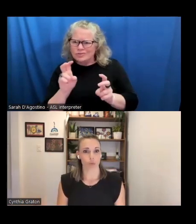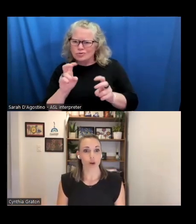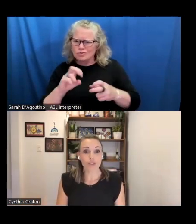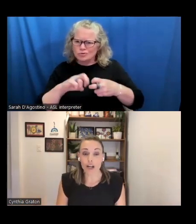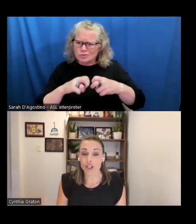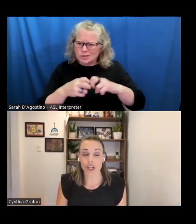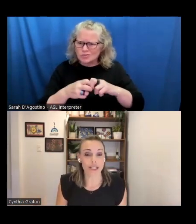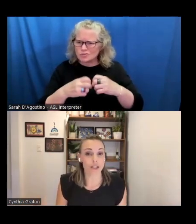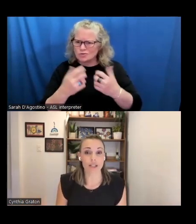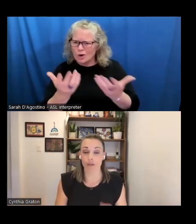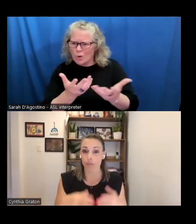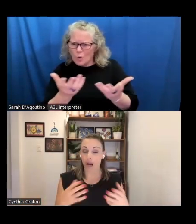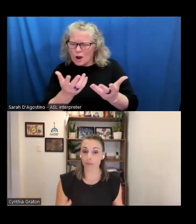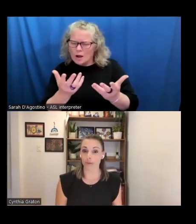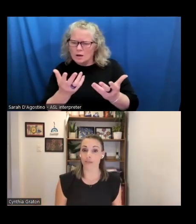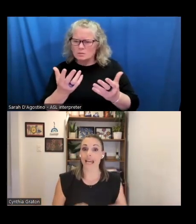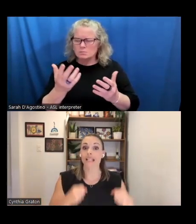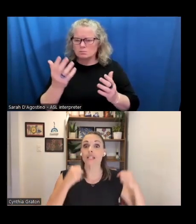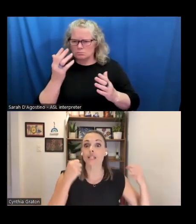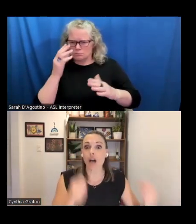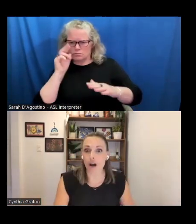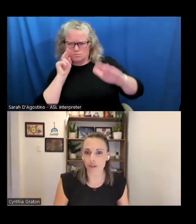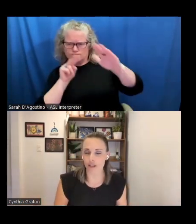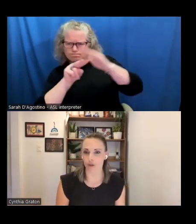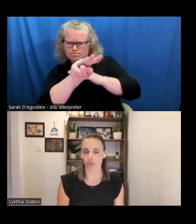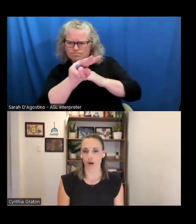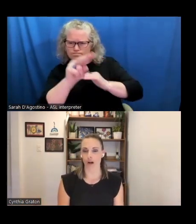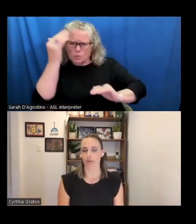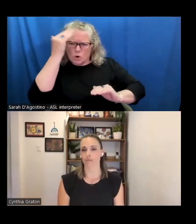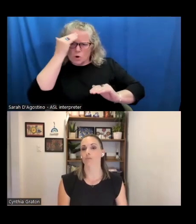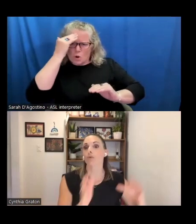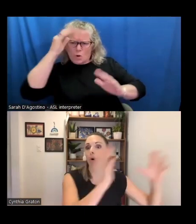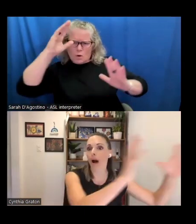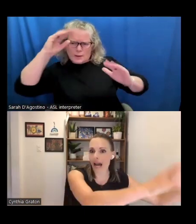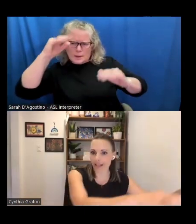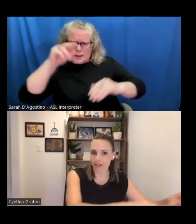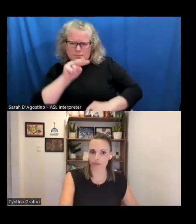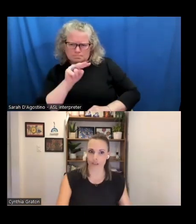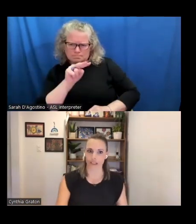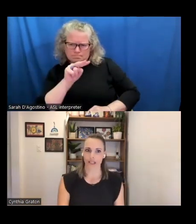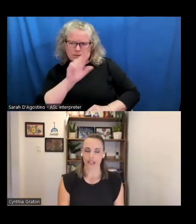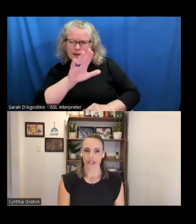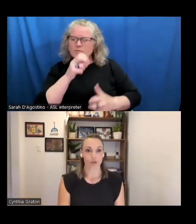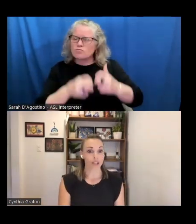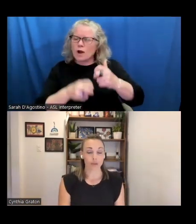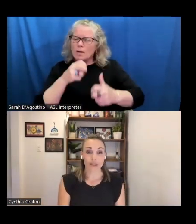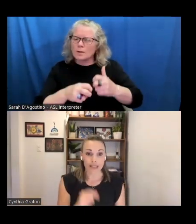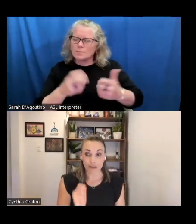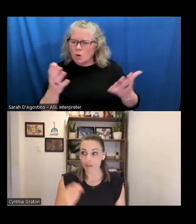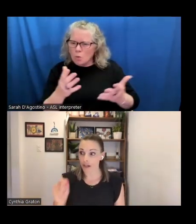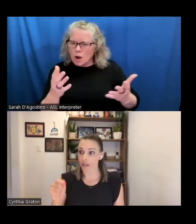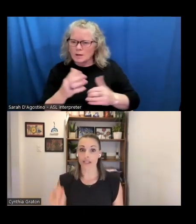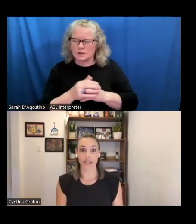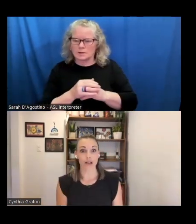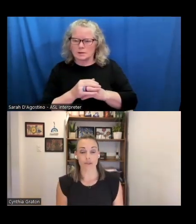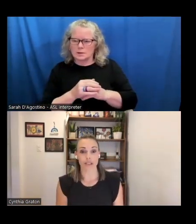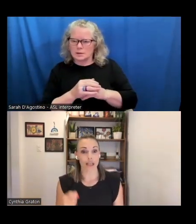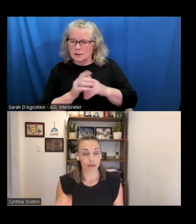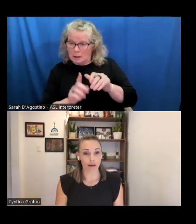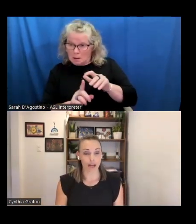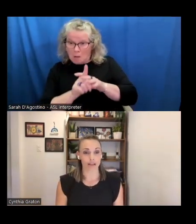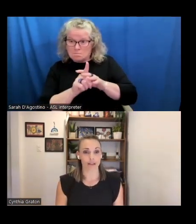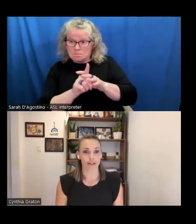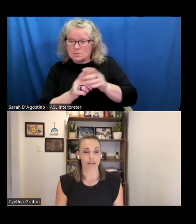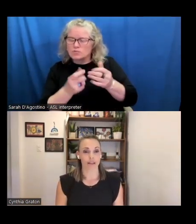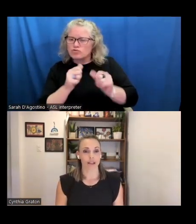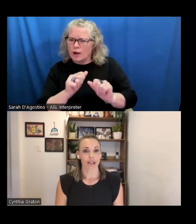bubbles? What are Jake's unsolved problems? And solving those problems proactively so that we never find ourselves in